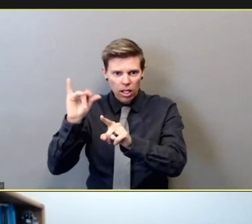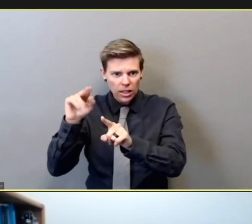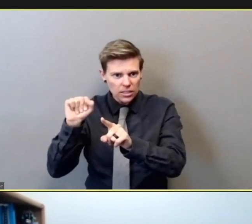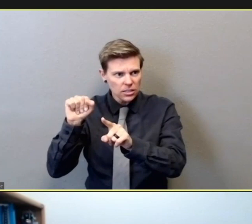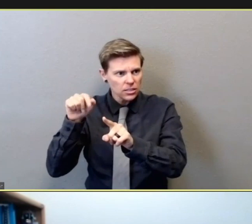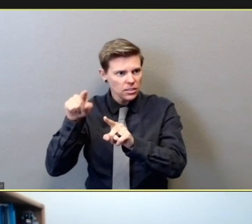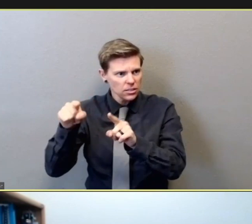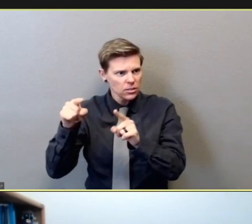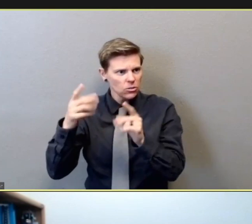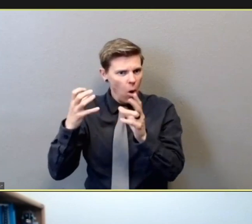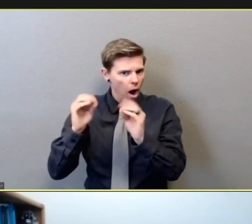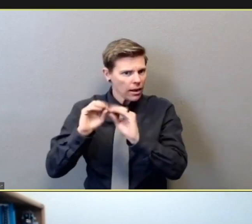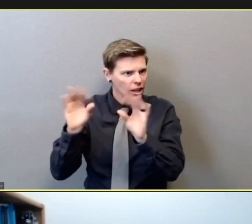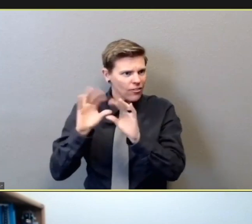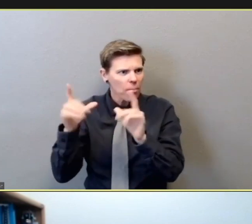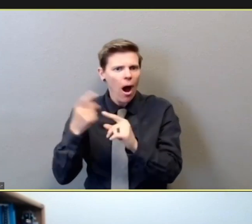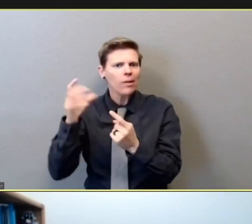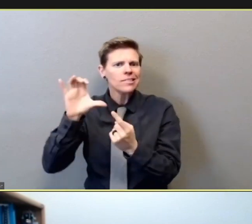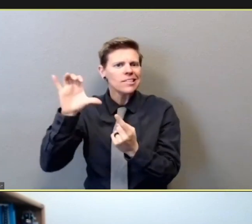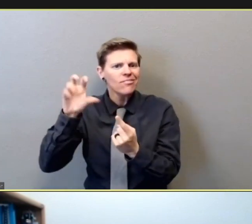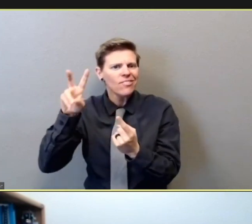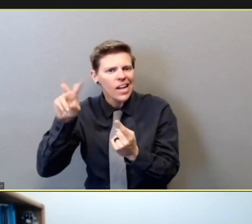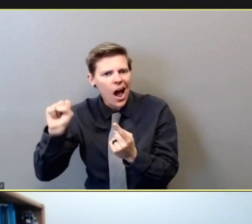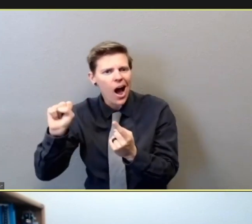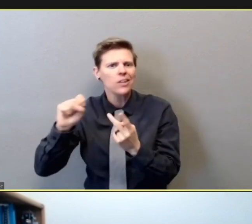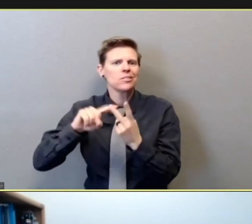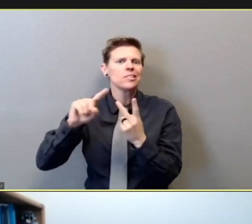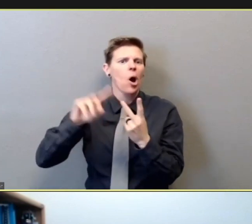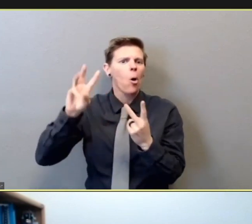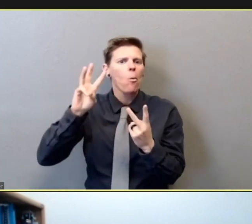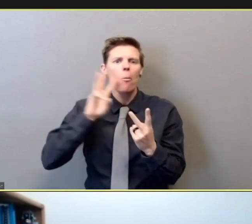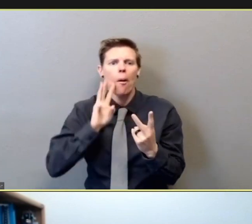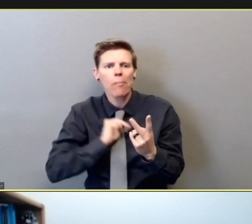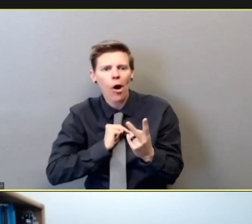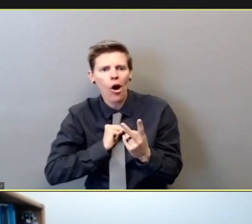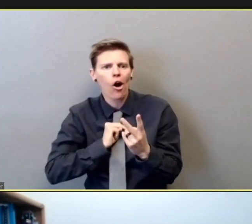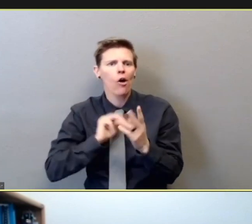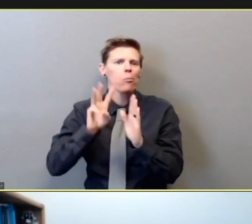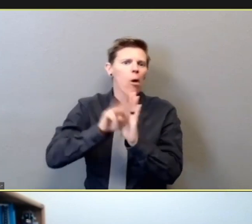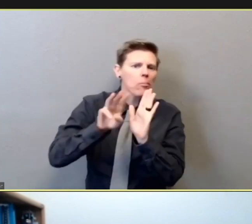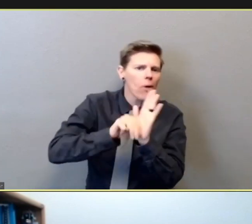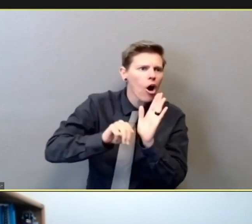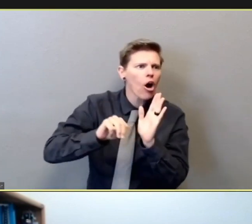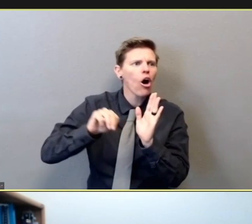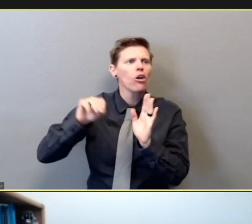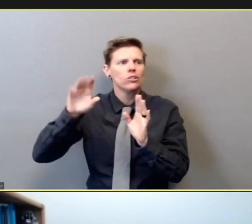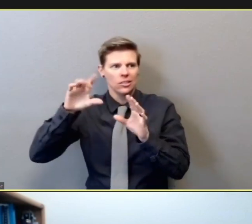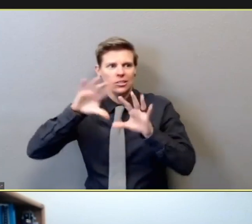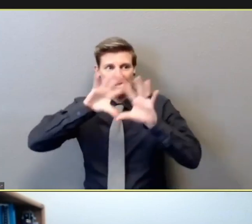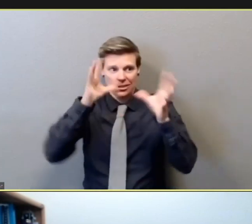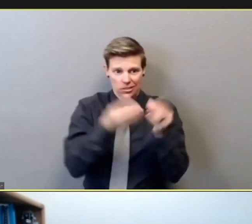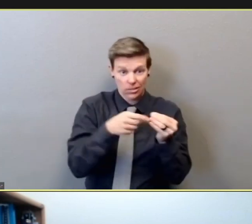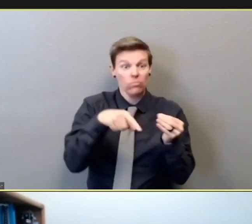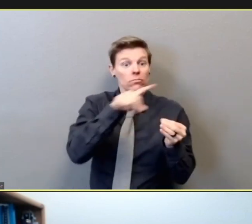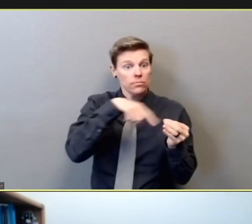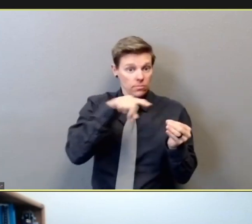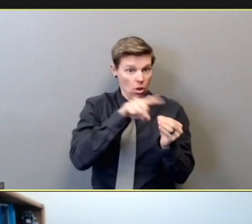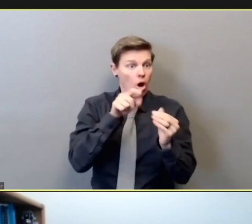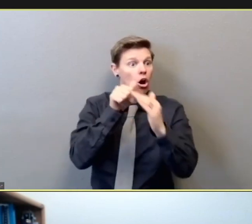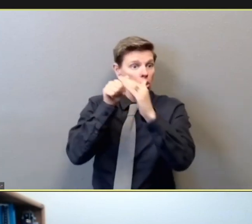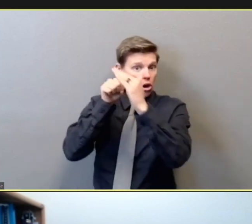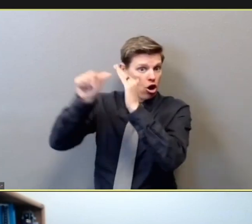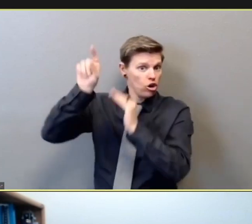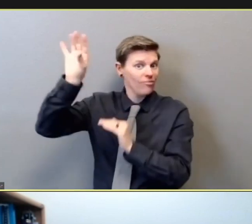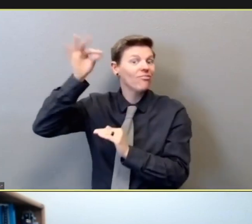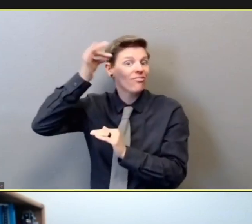helping? Yes, they are. So they're a part of the federal pharmacy program. And so this week they got about 17,000 doses. And